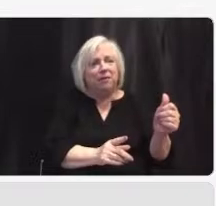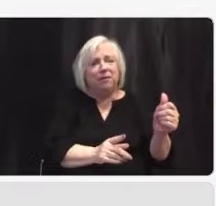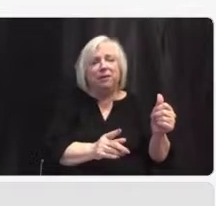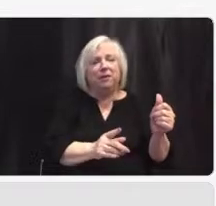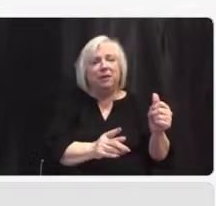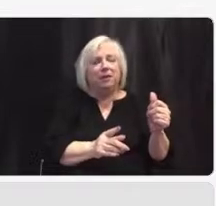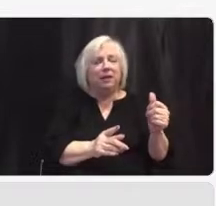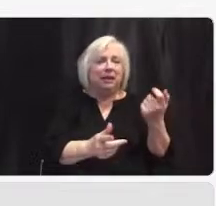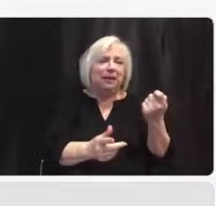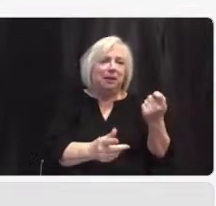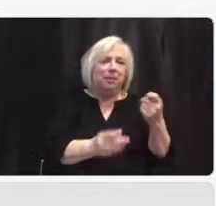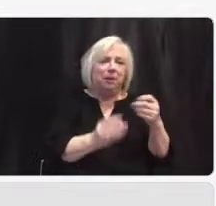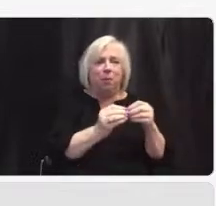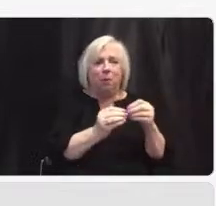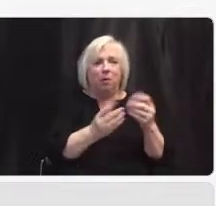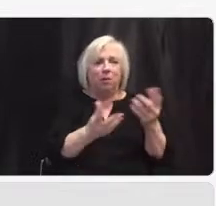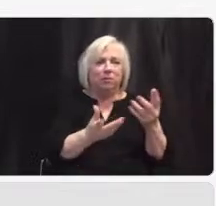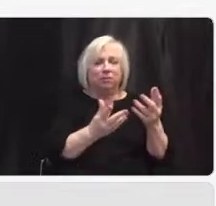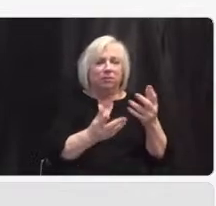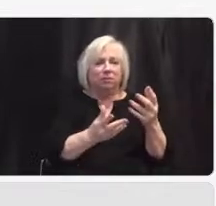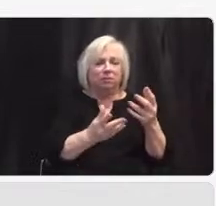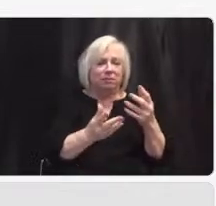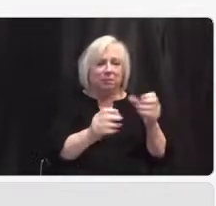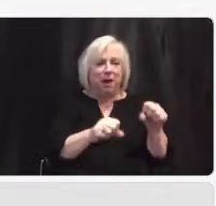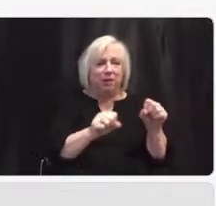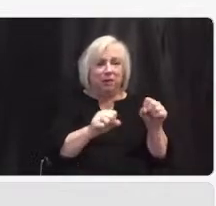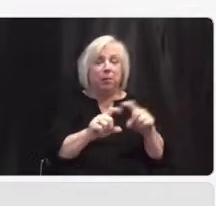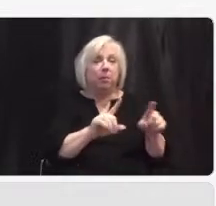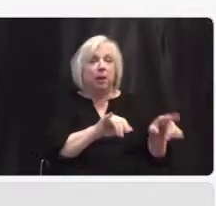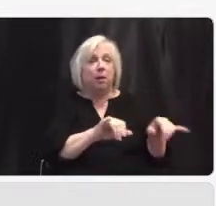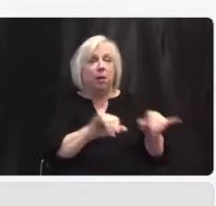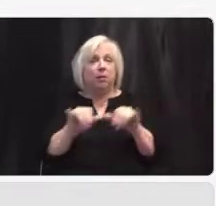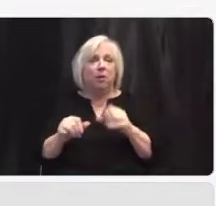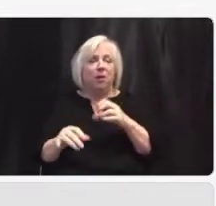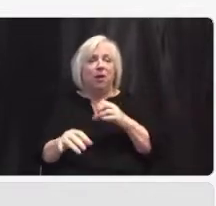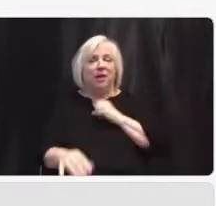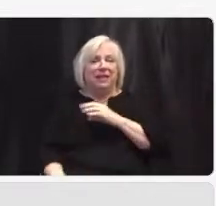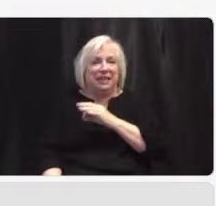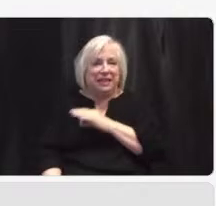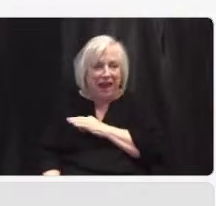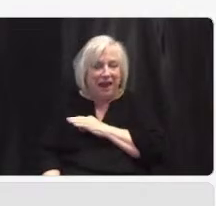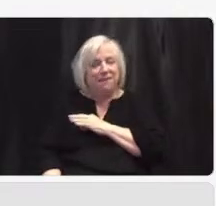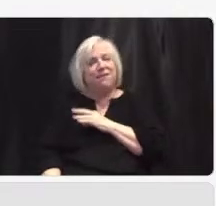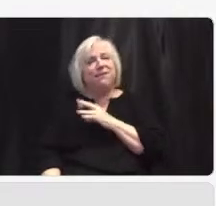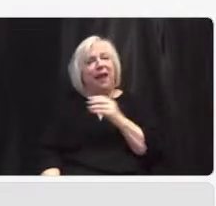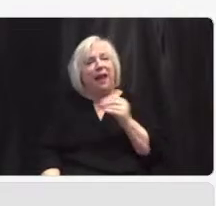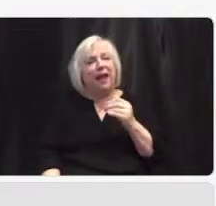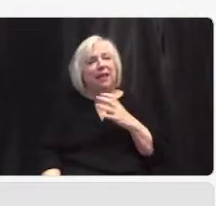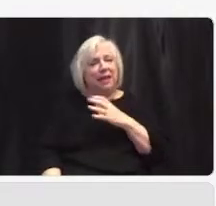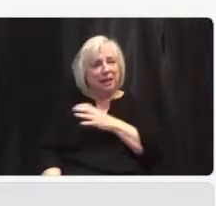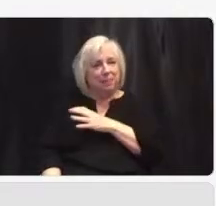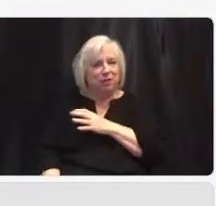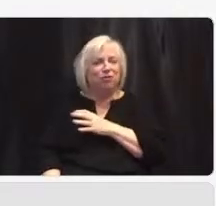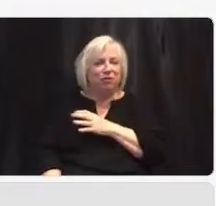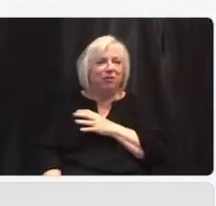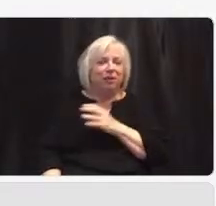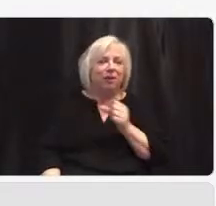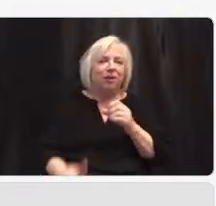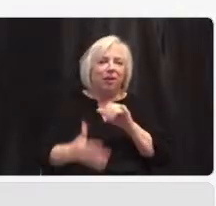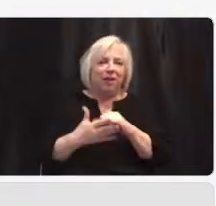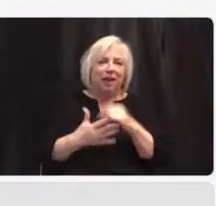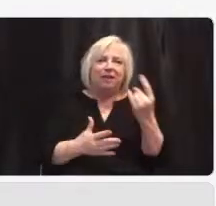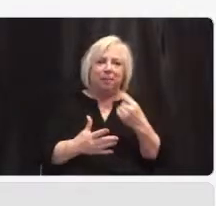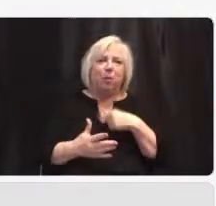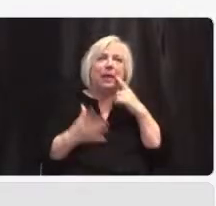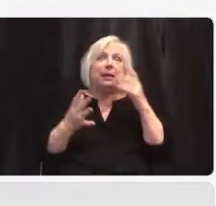outcome a little bit more, applicable or feasible, but also the staff and as well as the commission. So that's something I think we